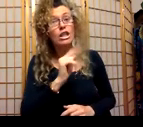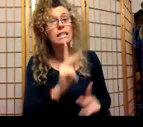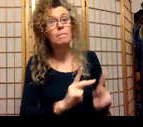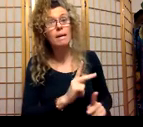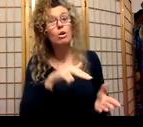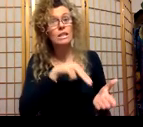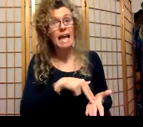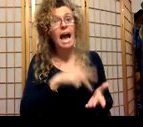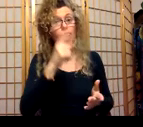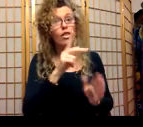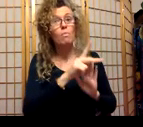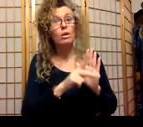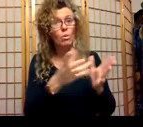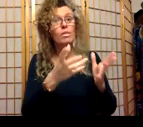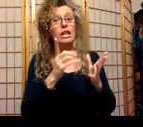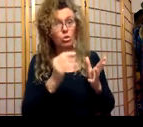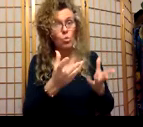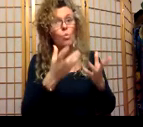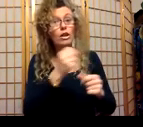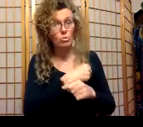principles and do want to make a change.